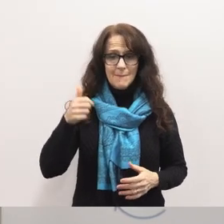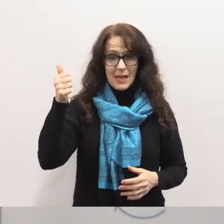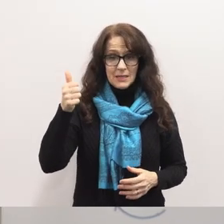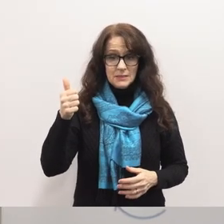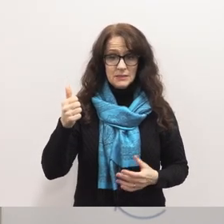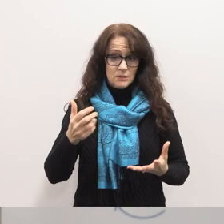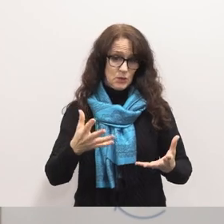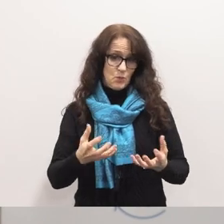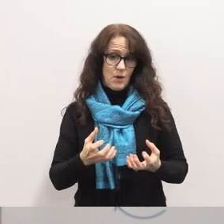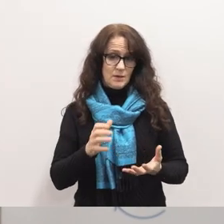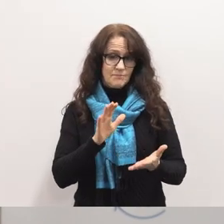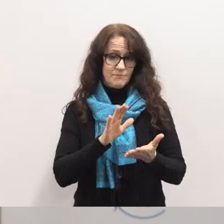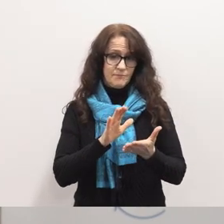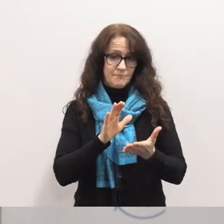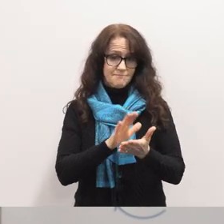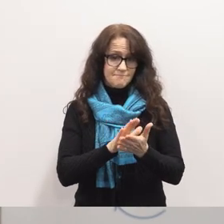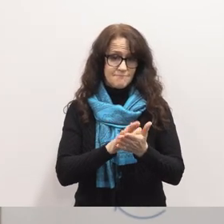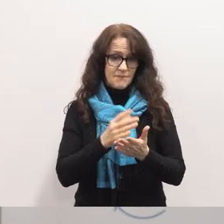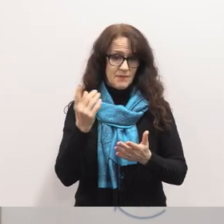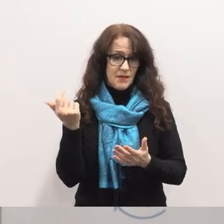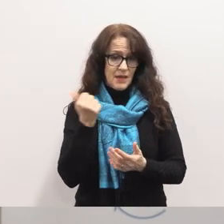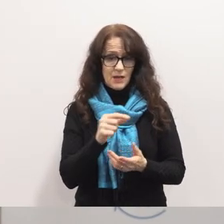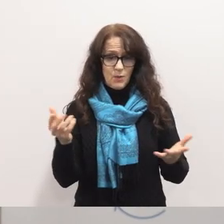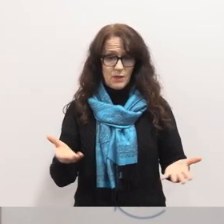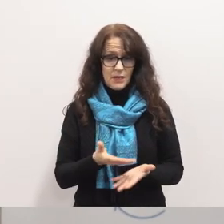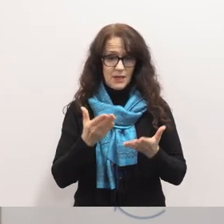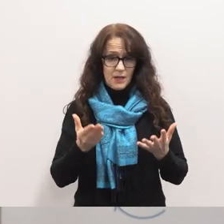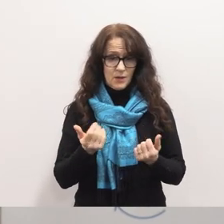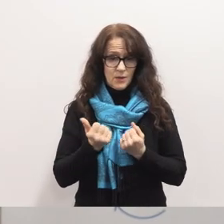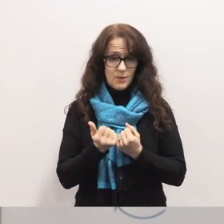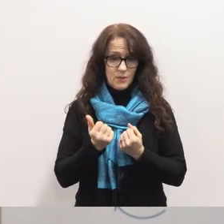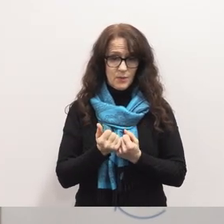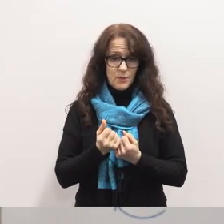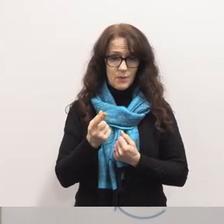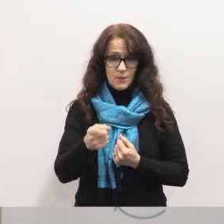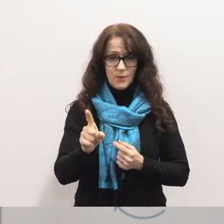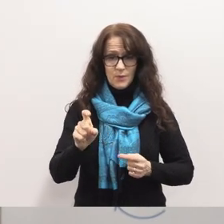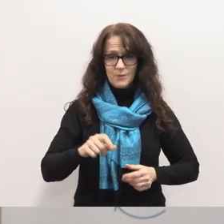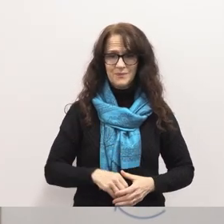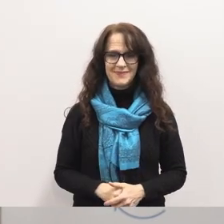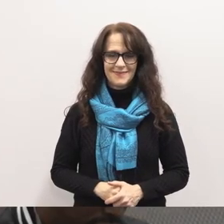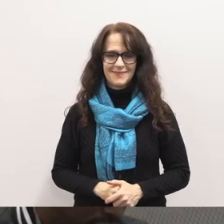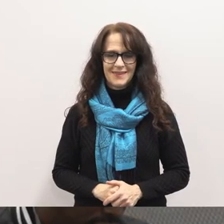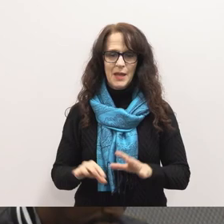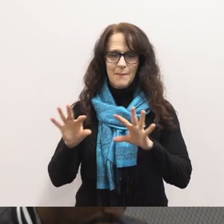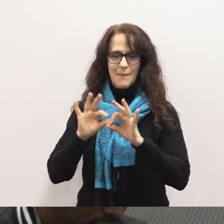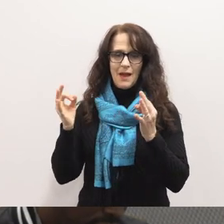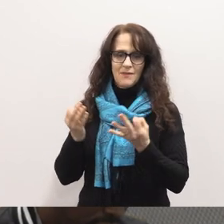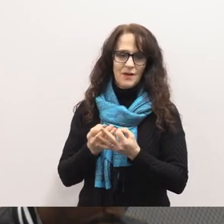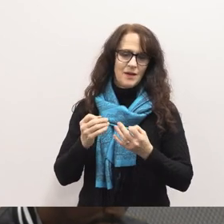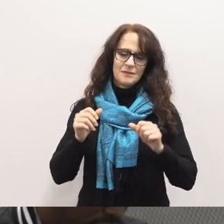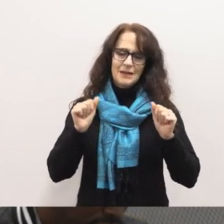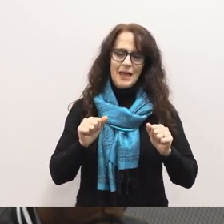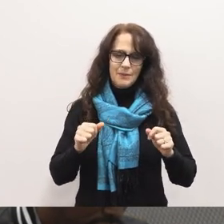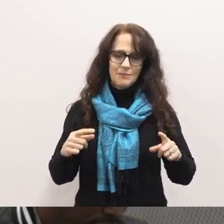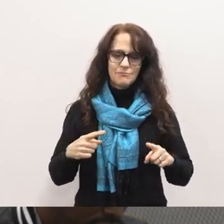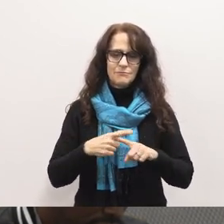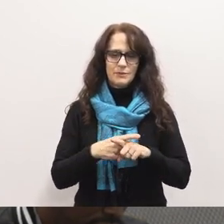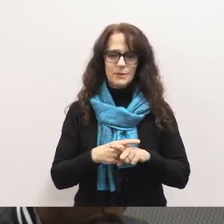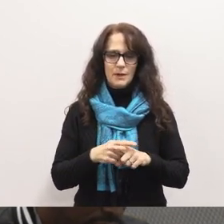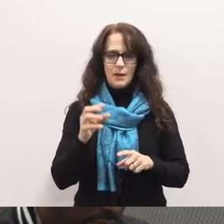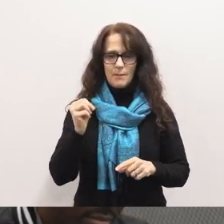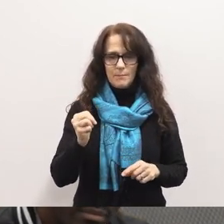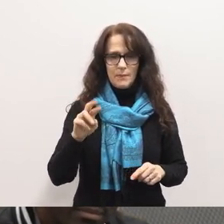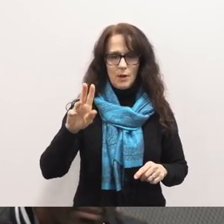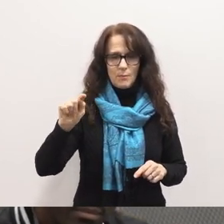you like to acknowledge anybody here that's here to support you? My family was not able to make it here tonight, but Mr.